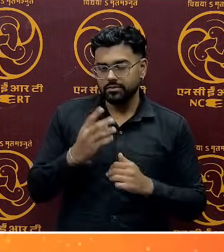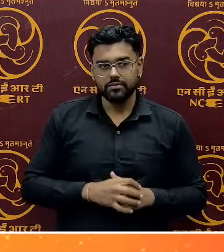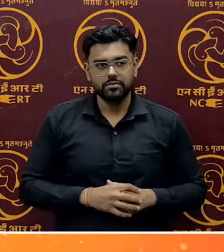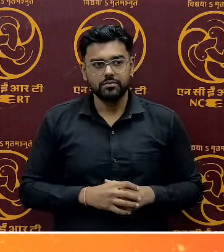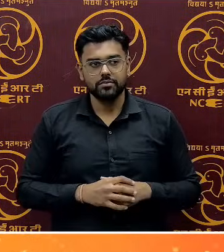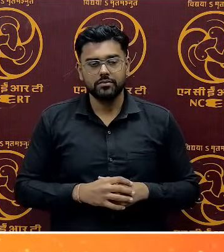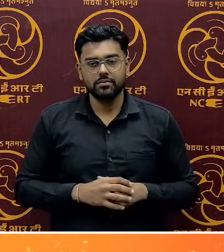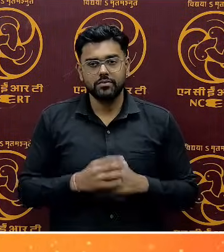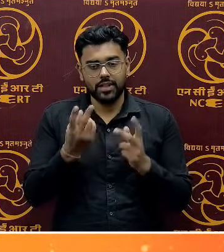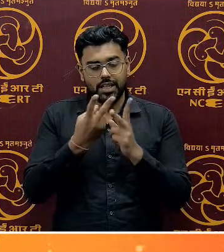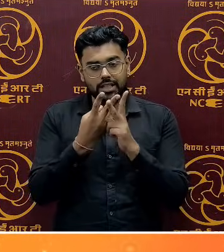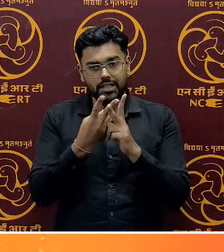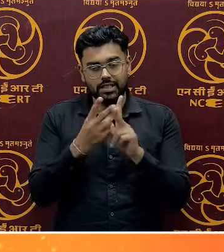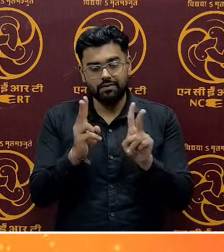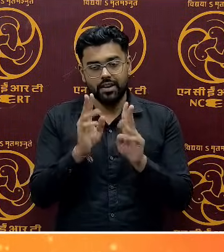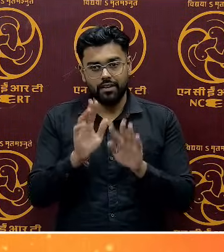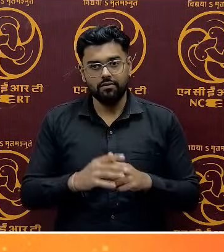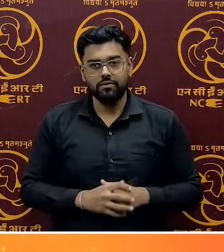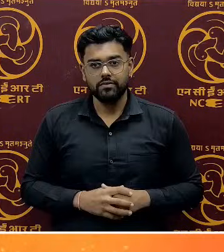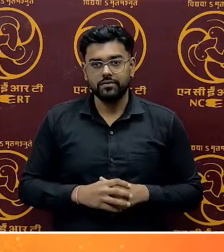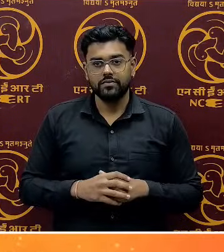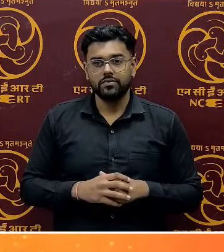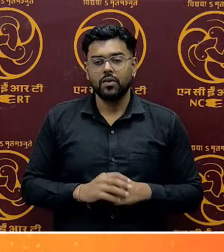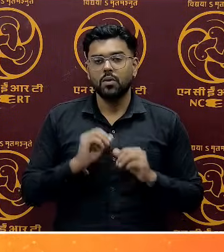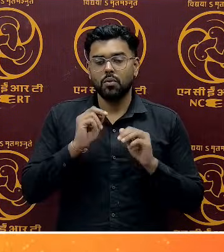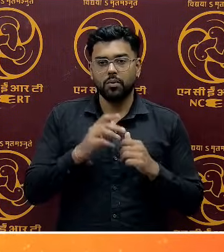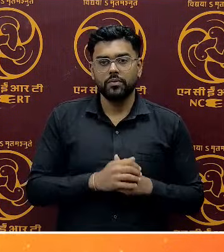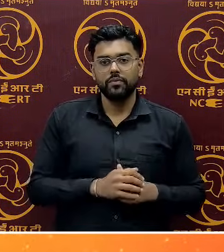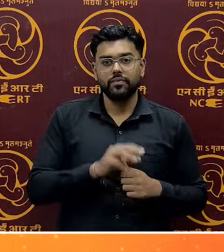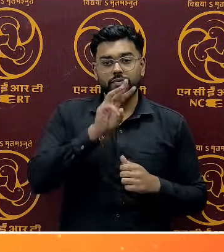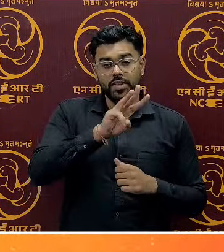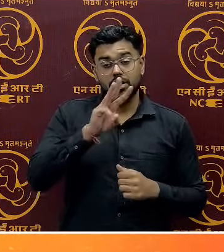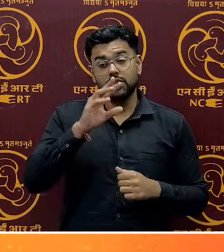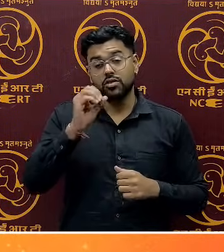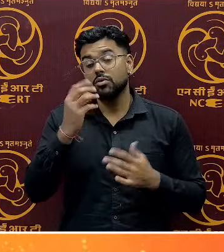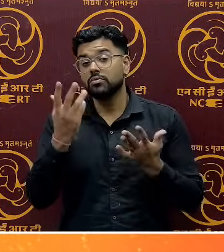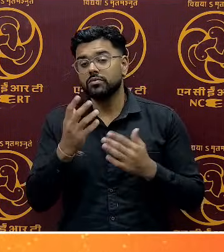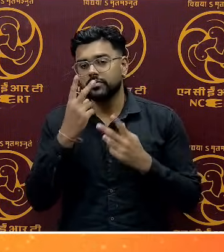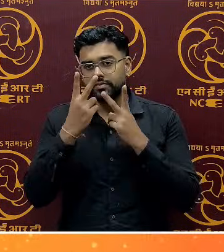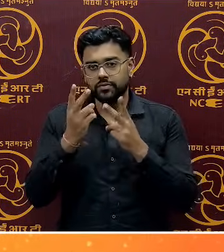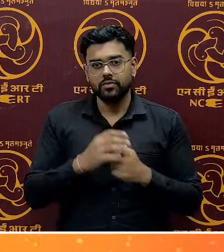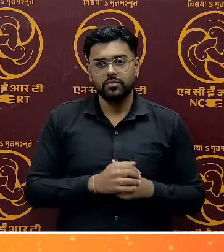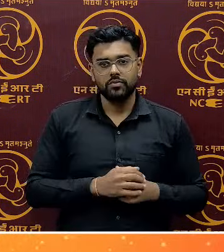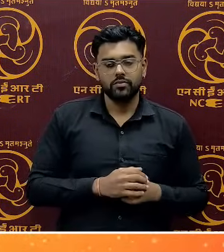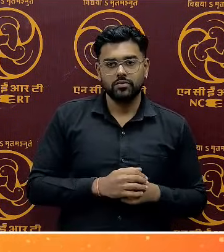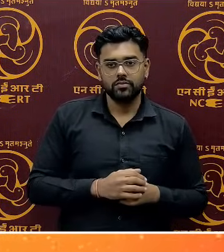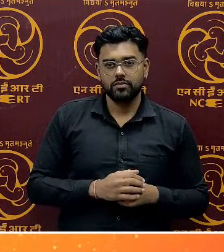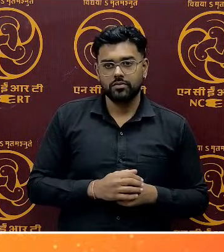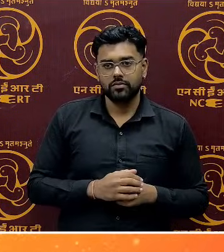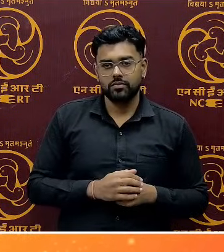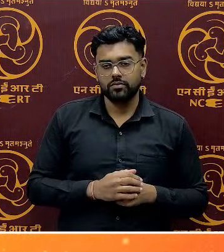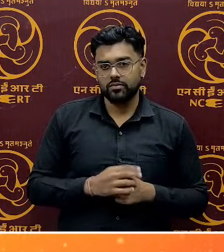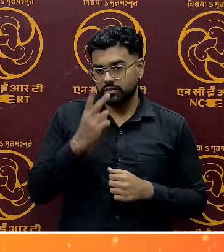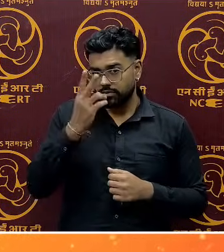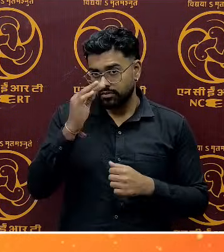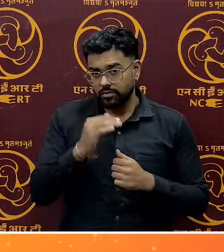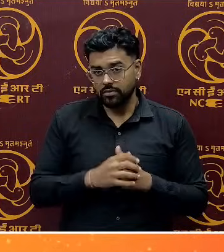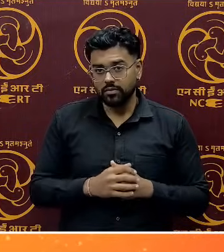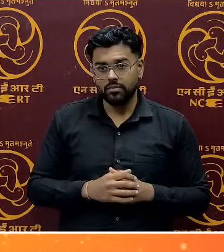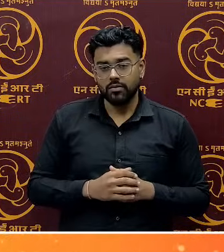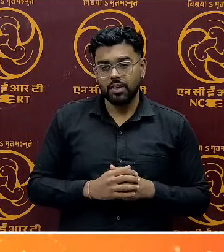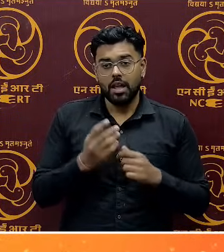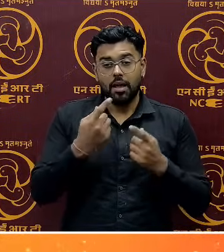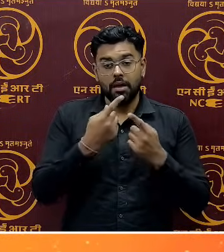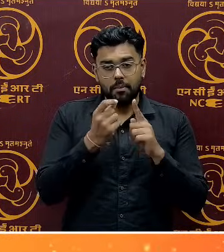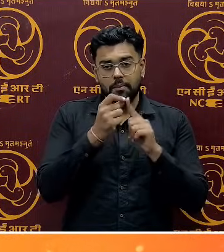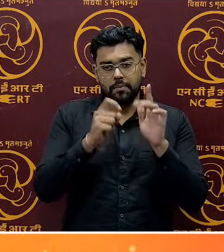are distinct prime numbers. What about 330? 2 into 3 into 5 into 11. Distinct We have prime 4. numbers, but 4